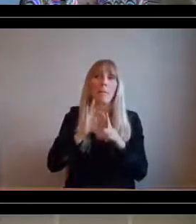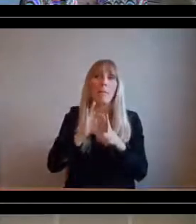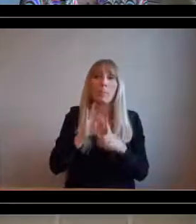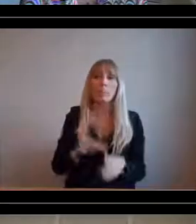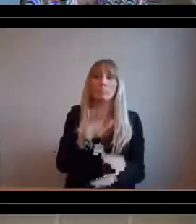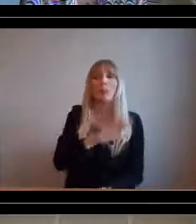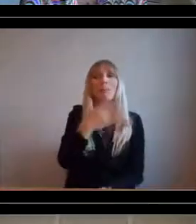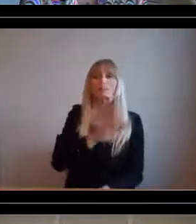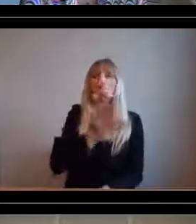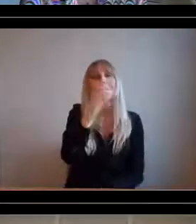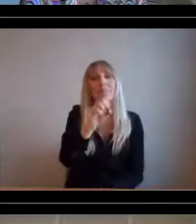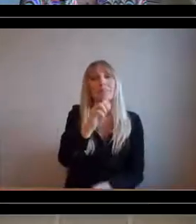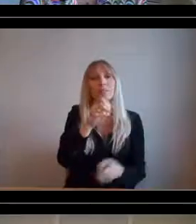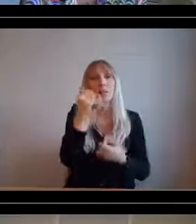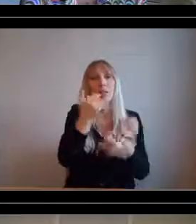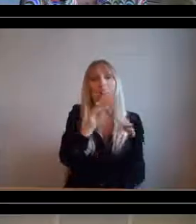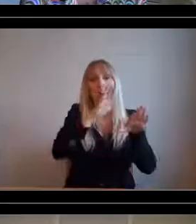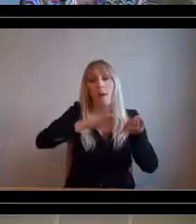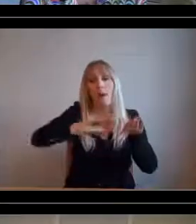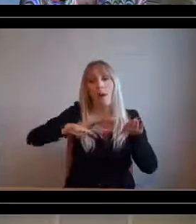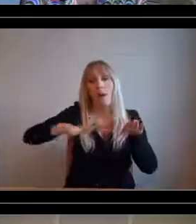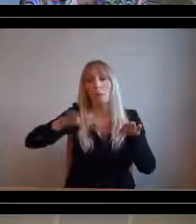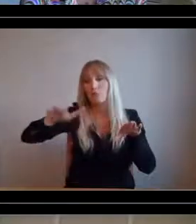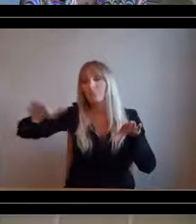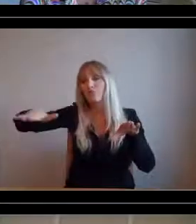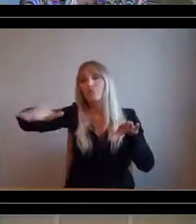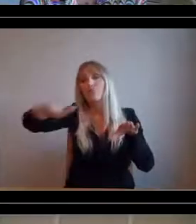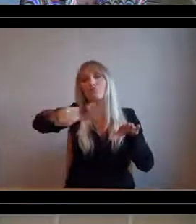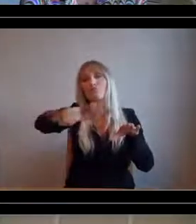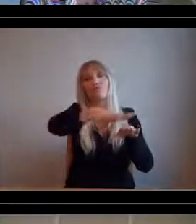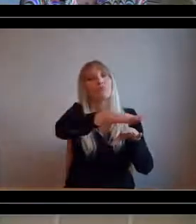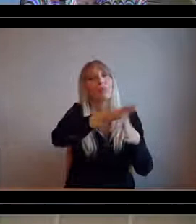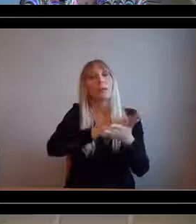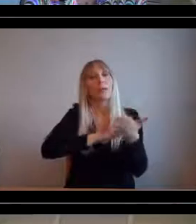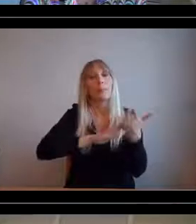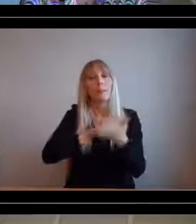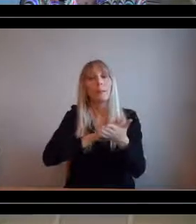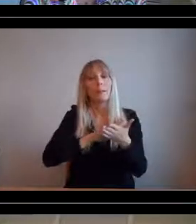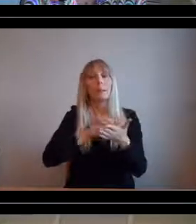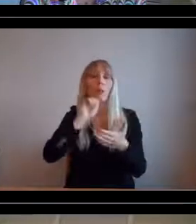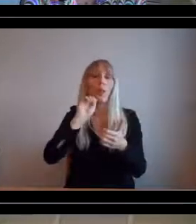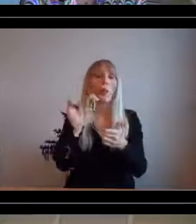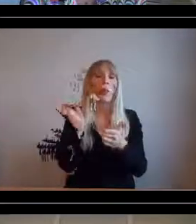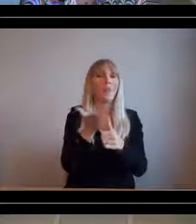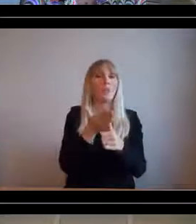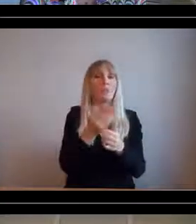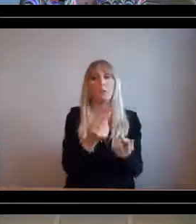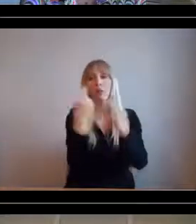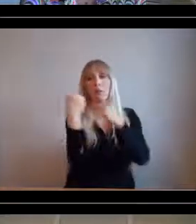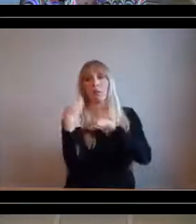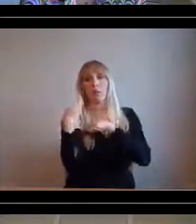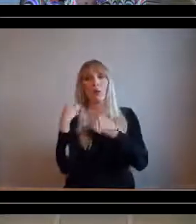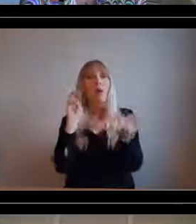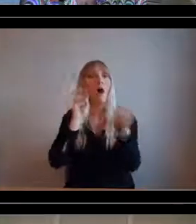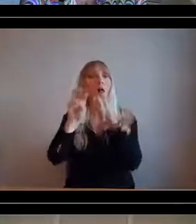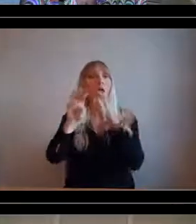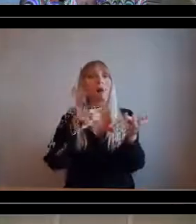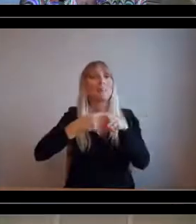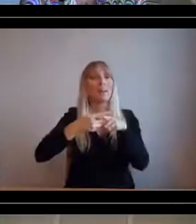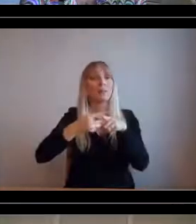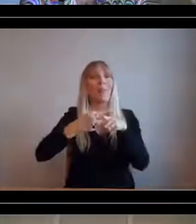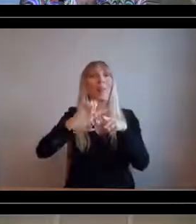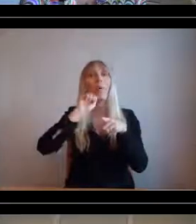car parking spaces, and that It'll initially be owned by Highways England, but we will be